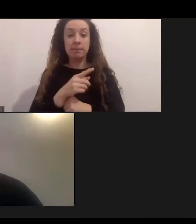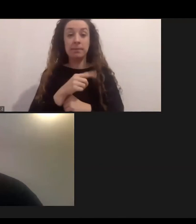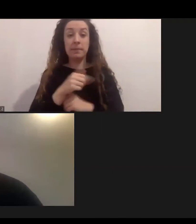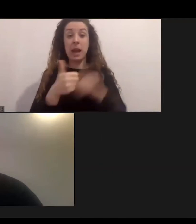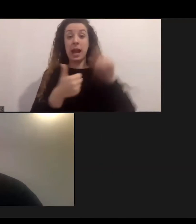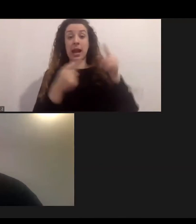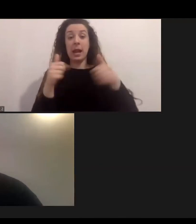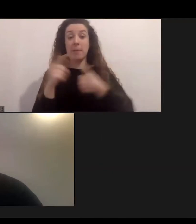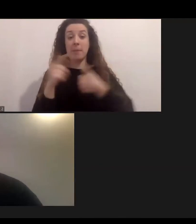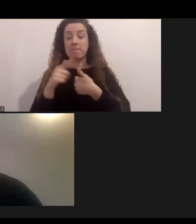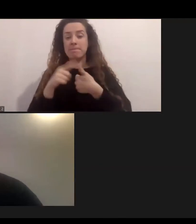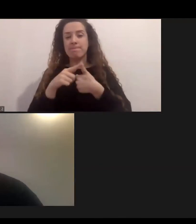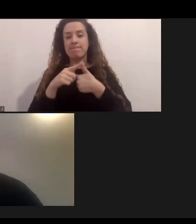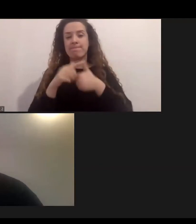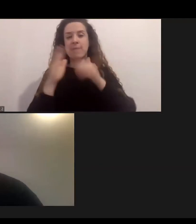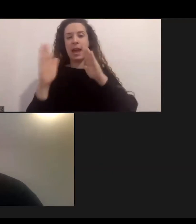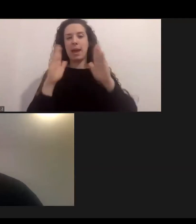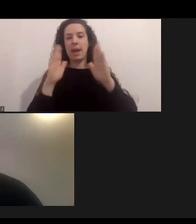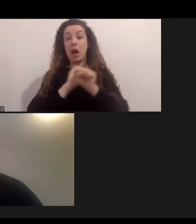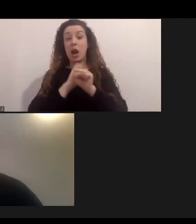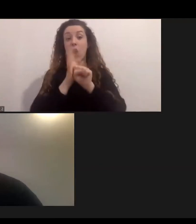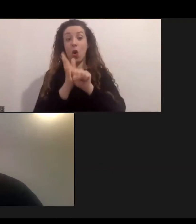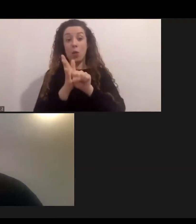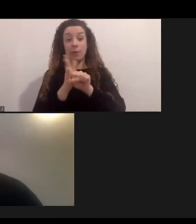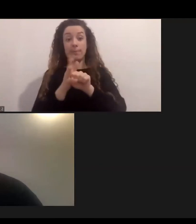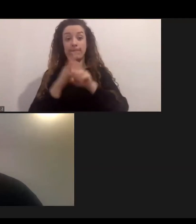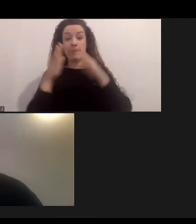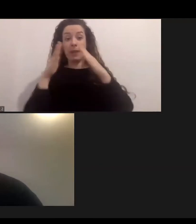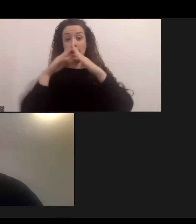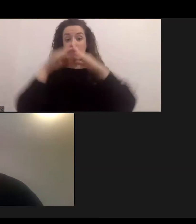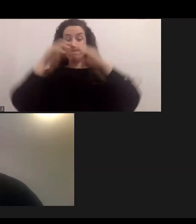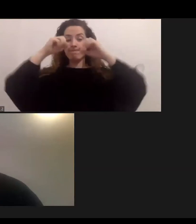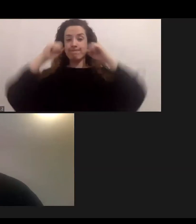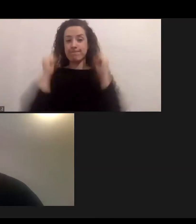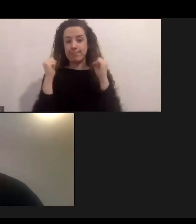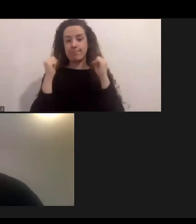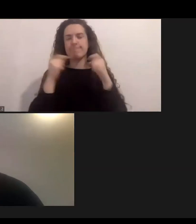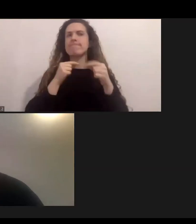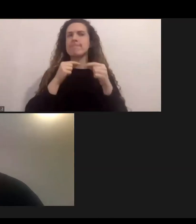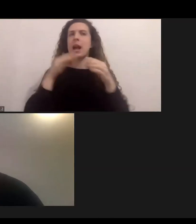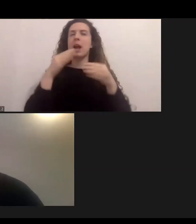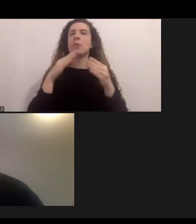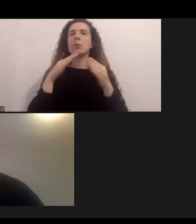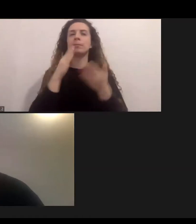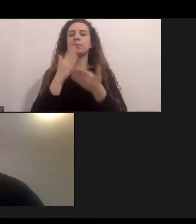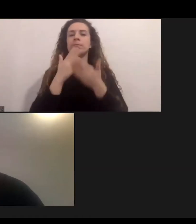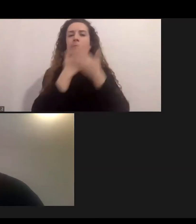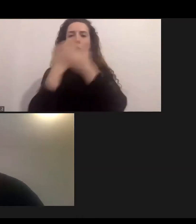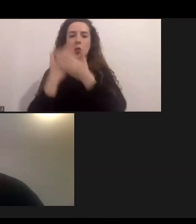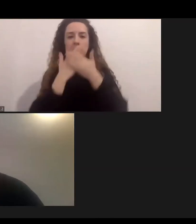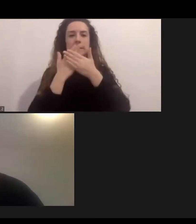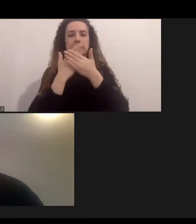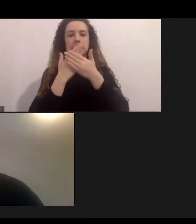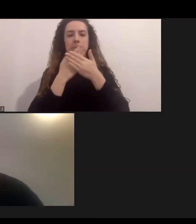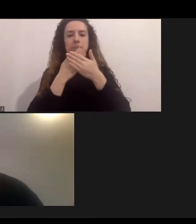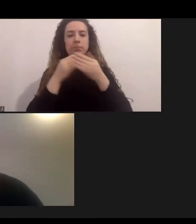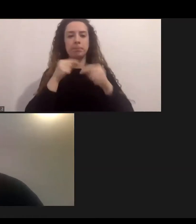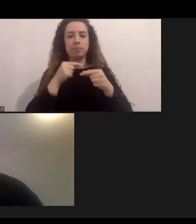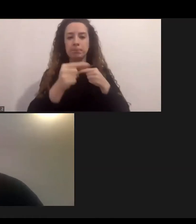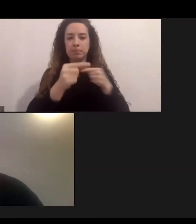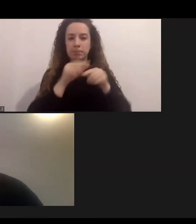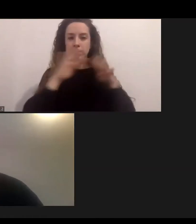at Masaryk University, and he loves doing hand cycling in the summer. And today, really, František is going